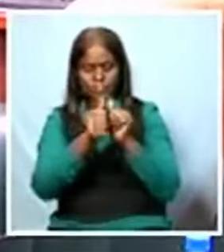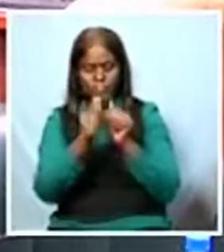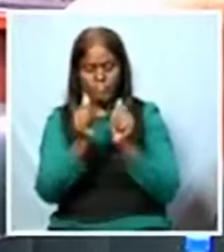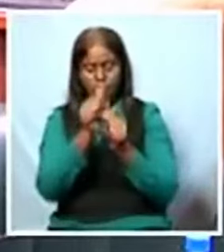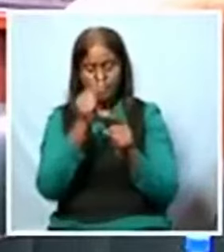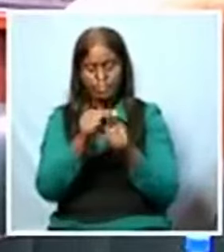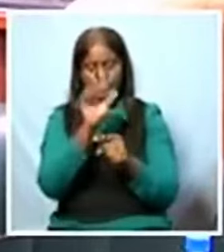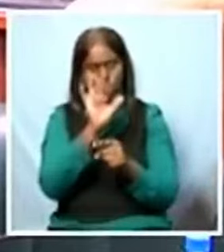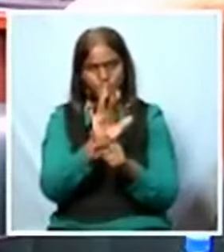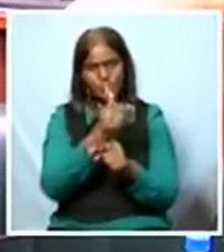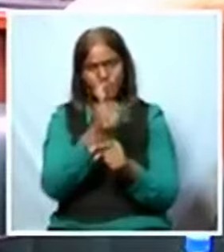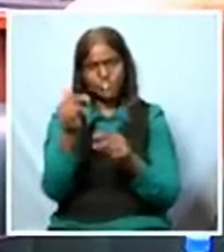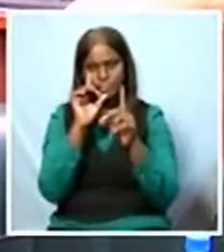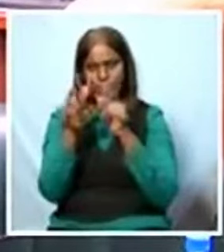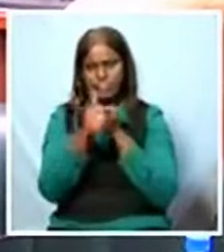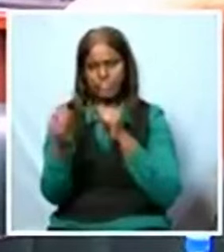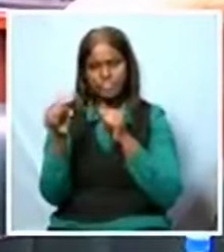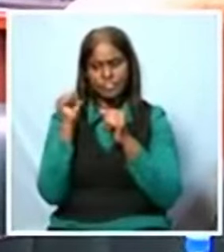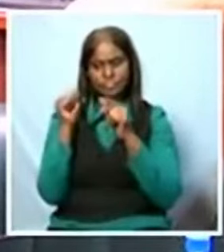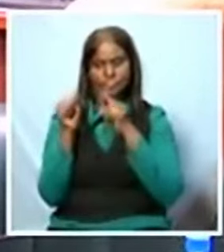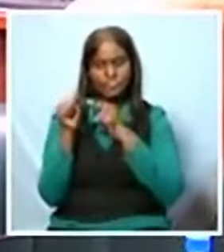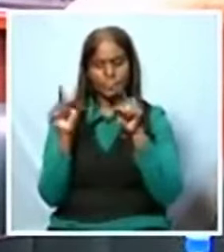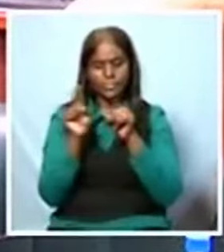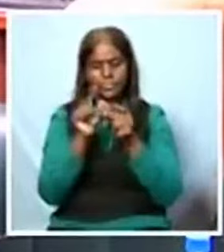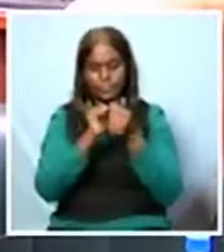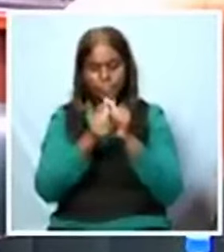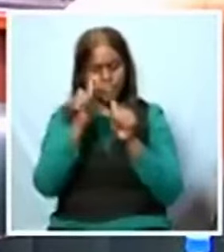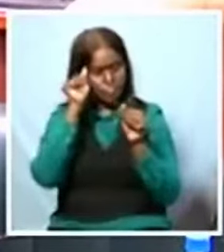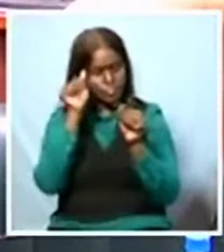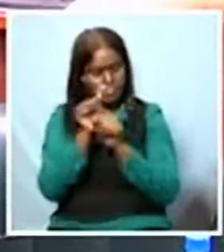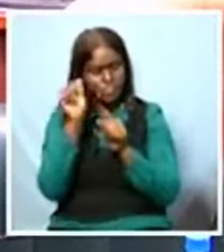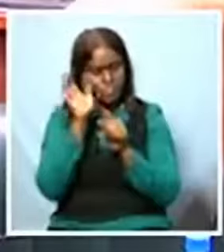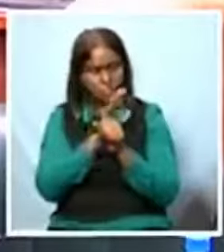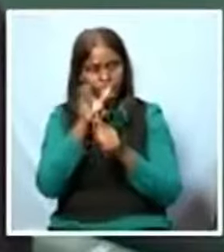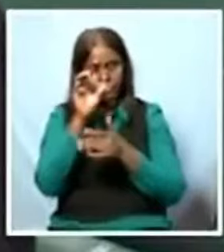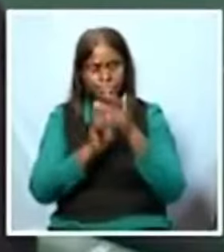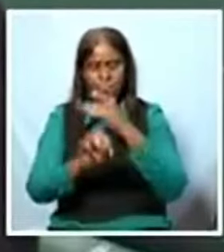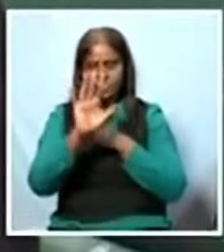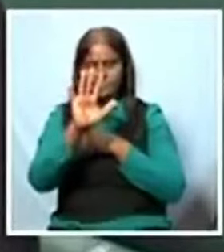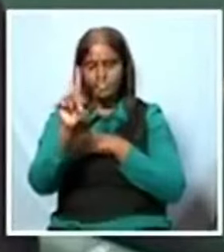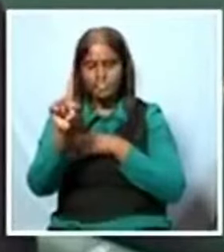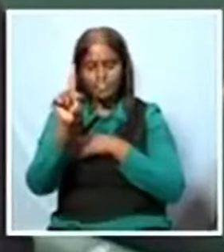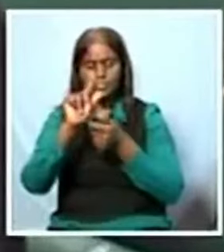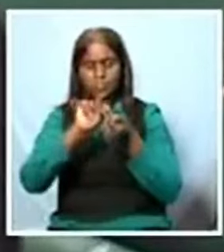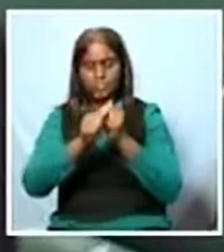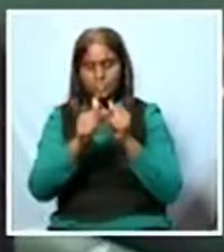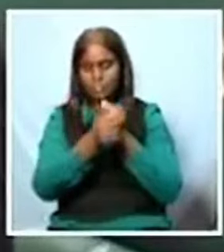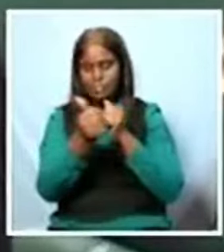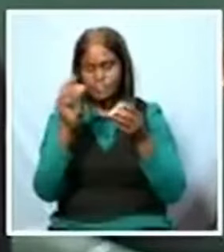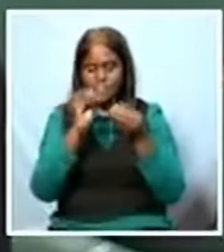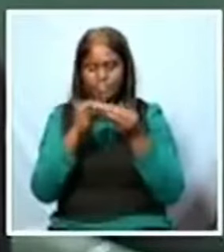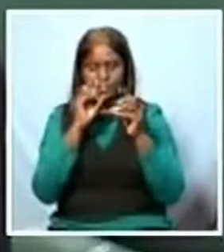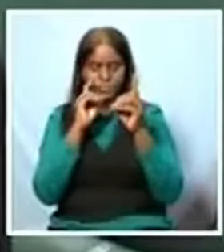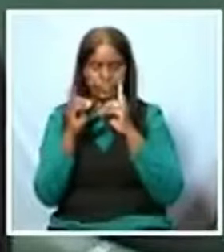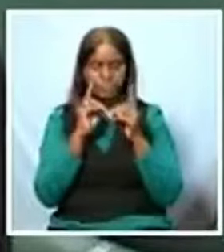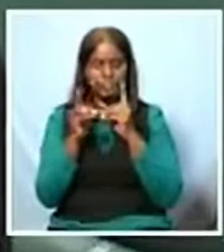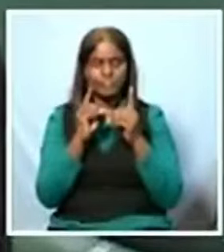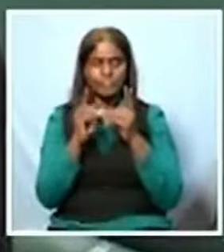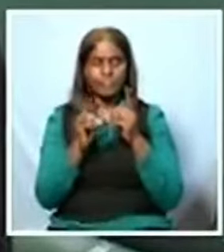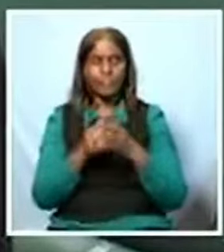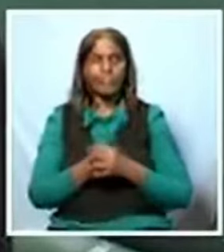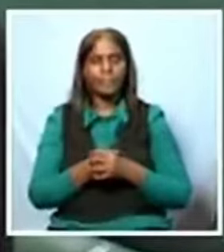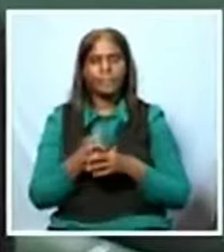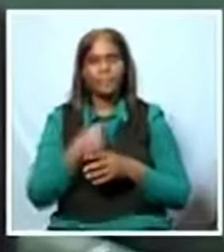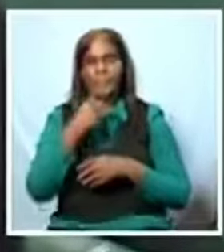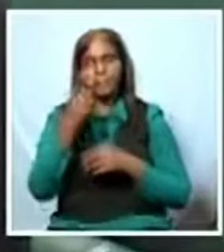with words as circulated. Any debate, any objection? Amendment is agreed to. Clause 41 as amended. Any further debate?